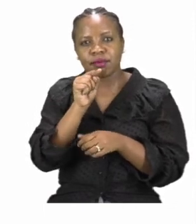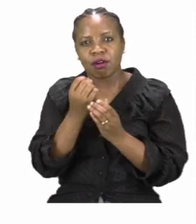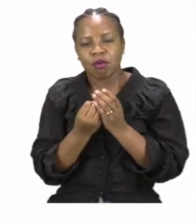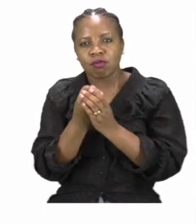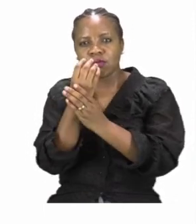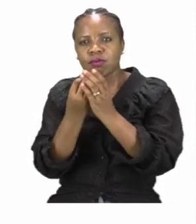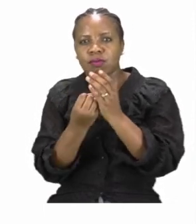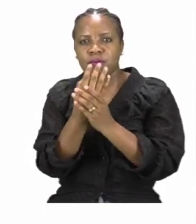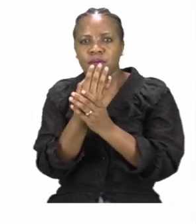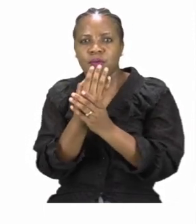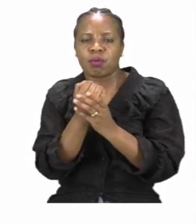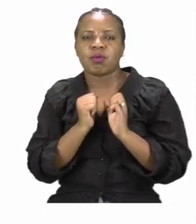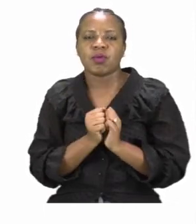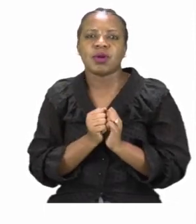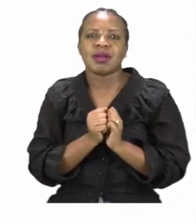the world.